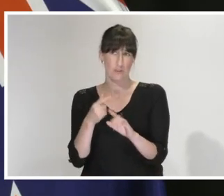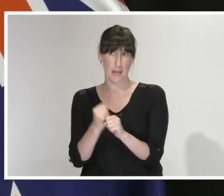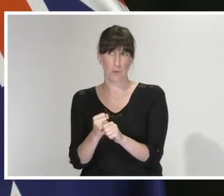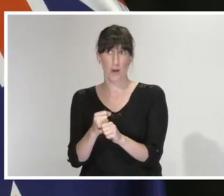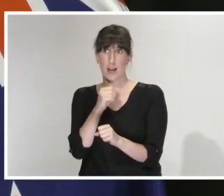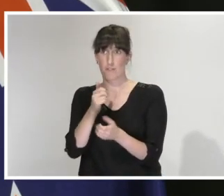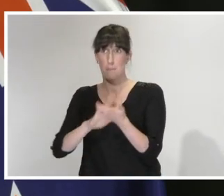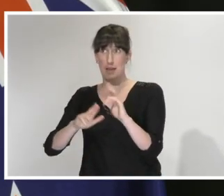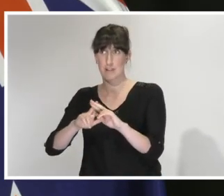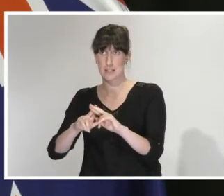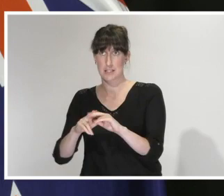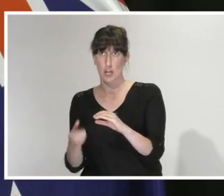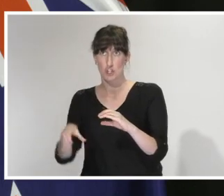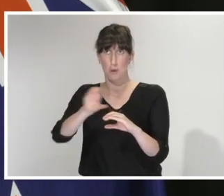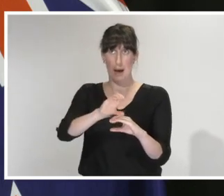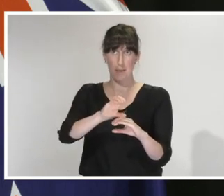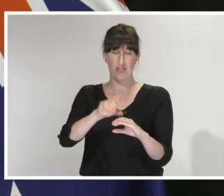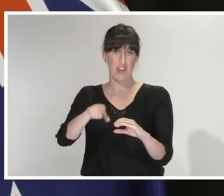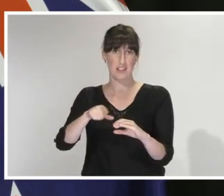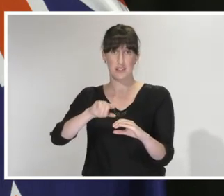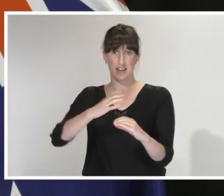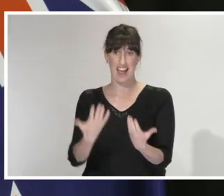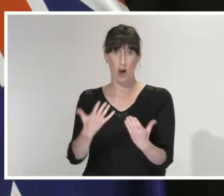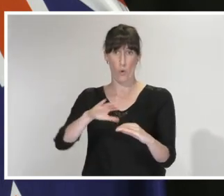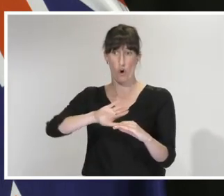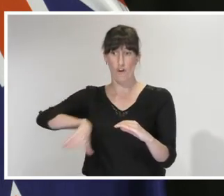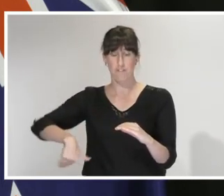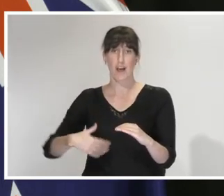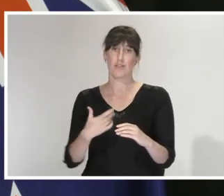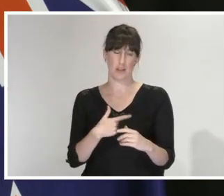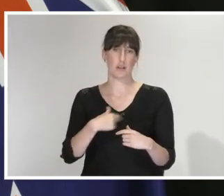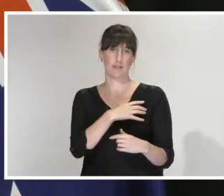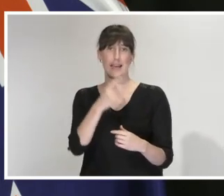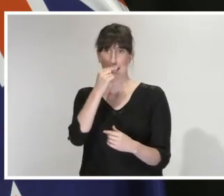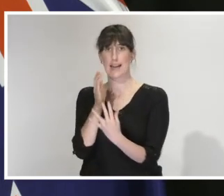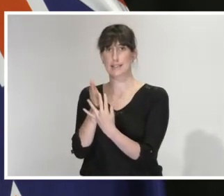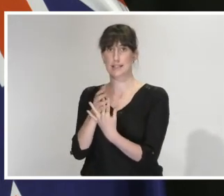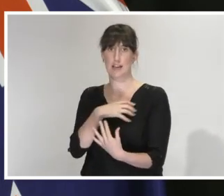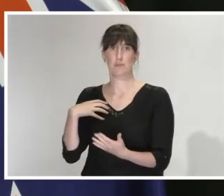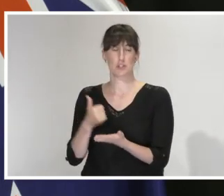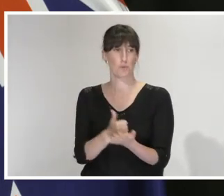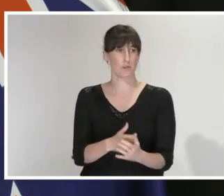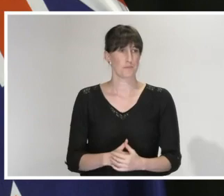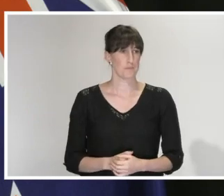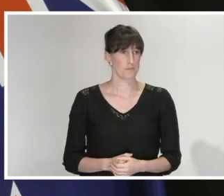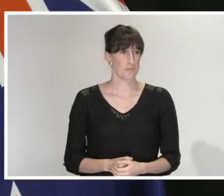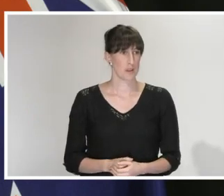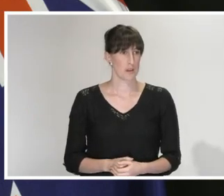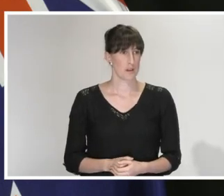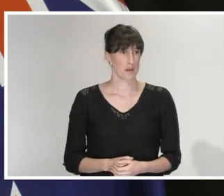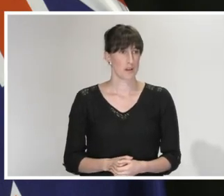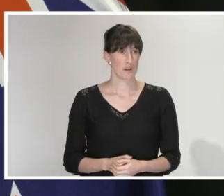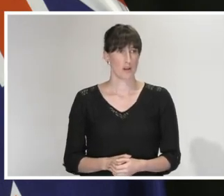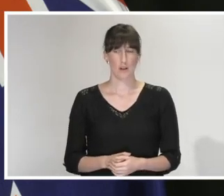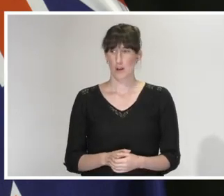subsidy as well. Given you've got that double subsidy then, do you really think it's reasonable for them to be charging full rate for online materials for 2 or 3 year